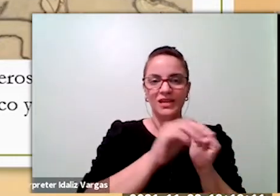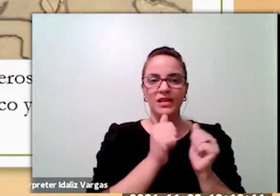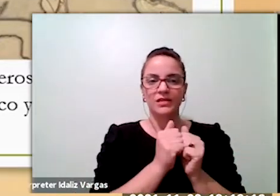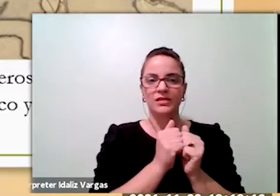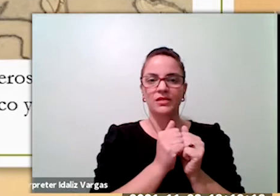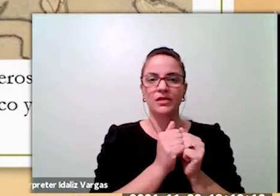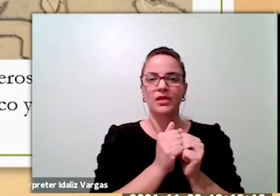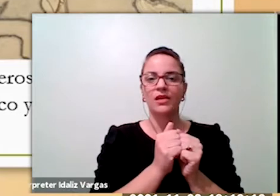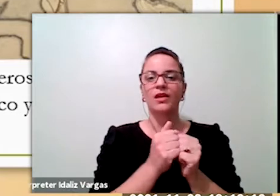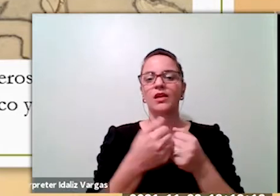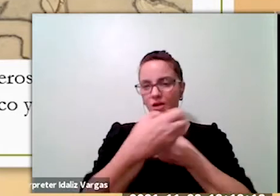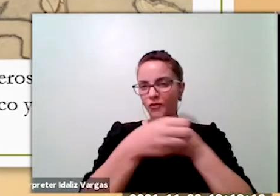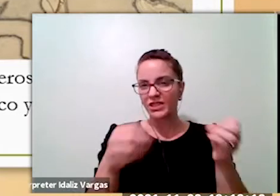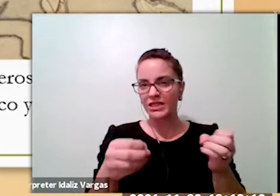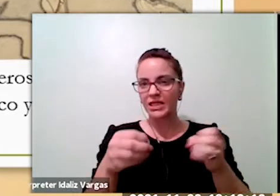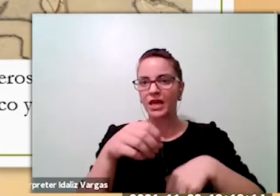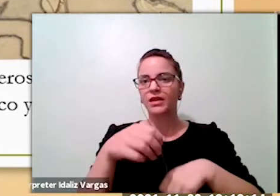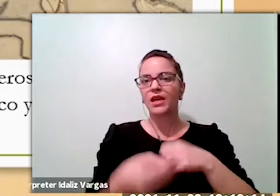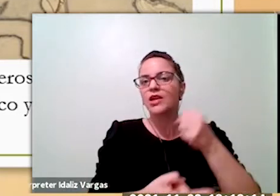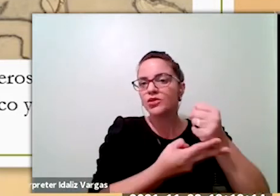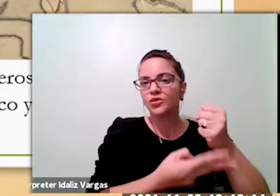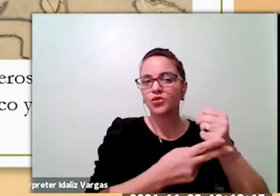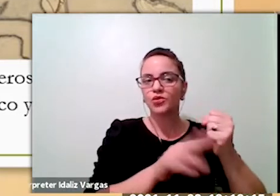mission, and what does it do?